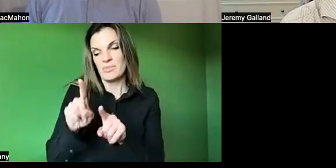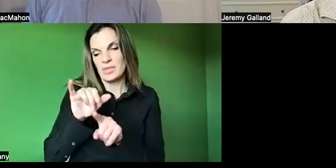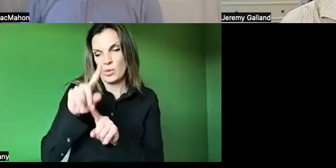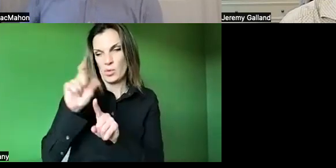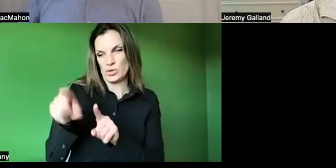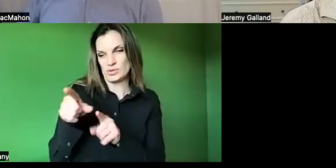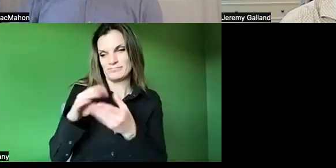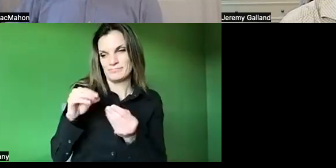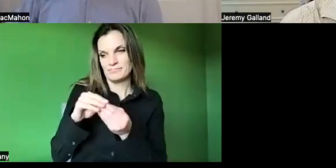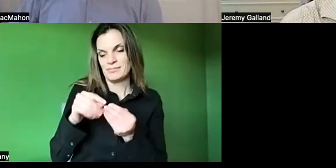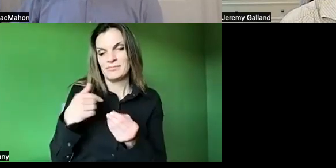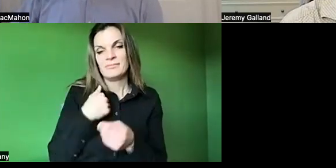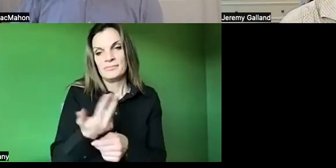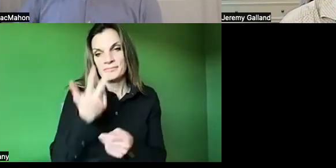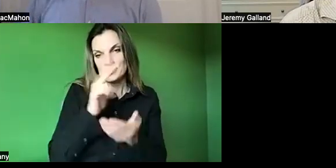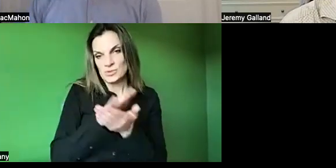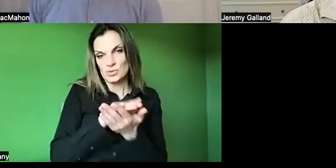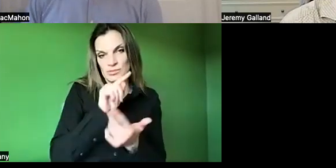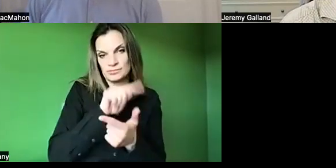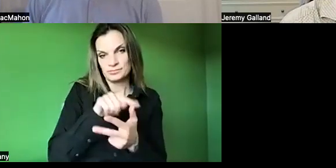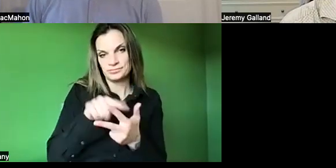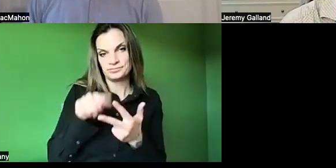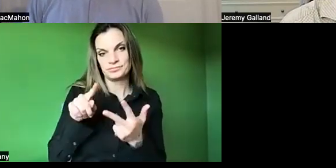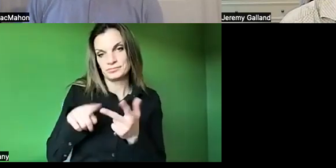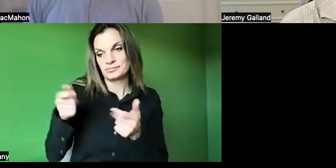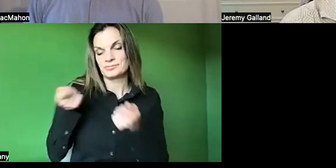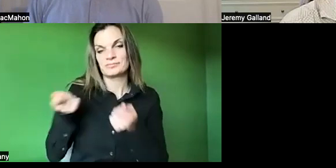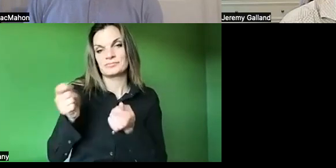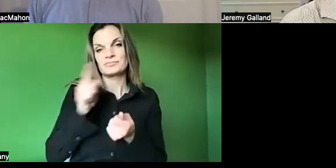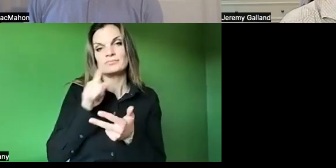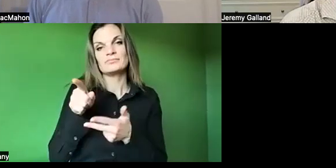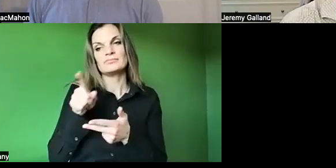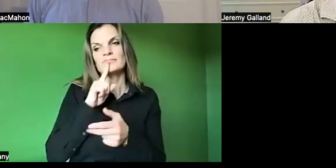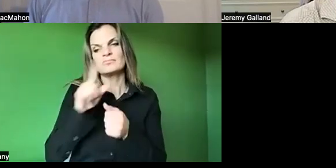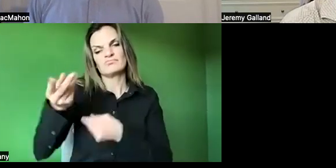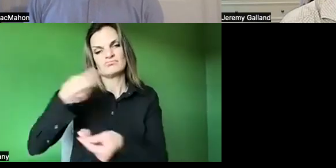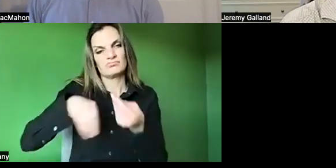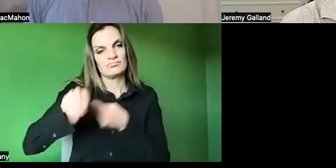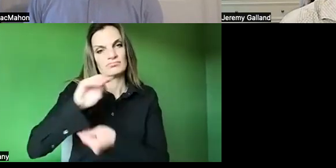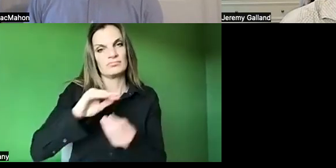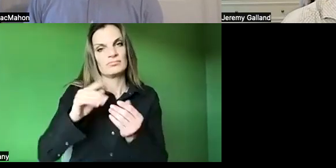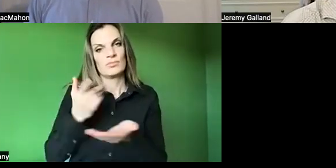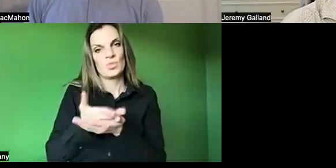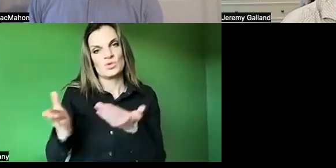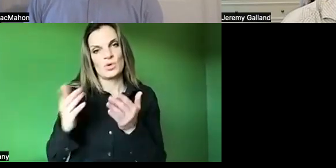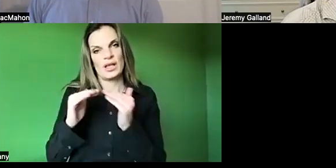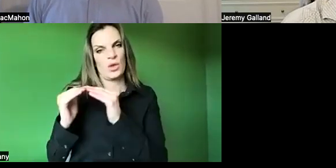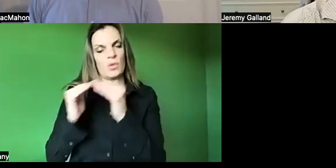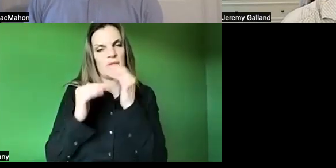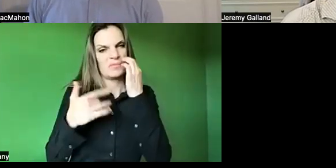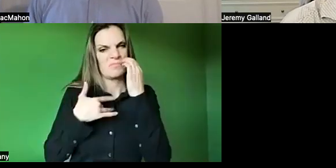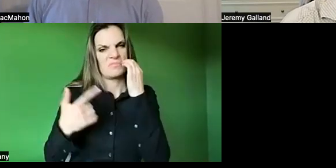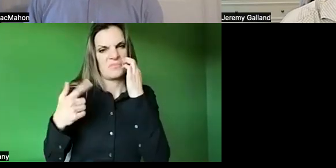have 3 schools. We have administrators who don't find it very difficult to share the resources equally. I think that's more of